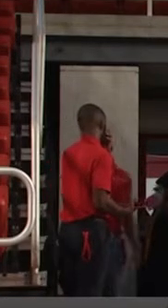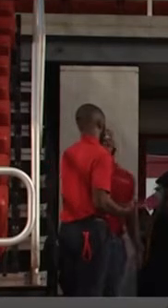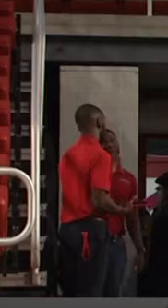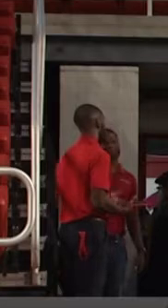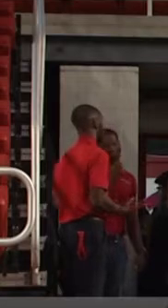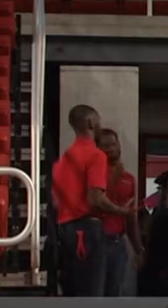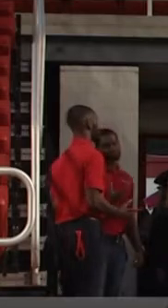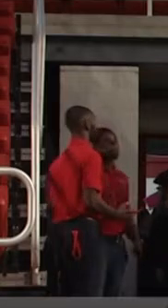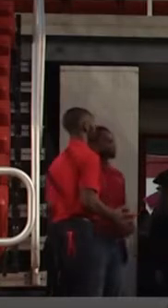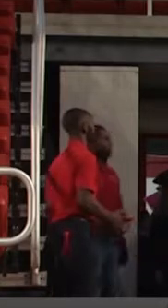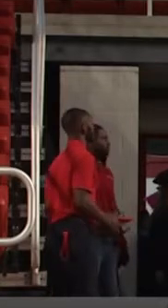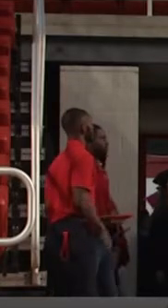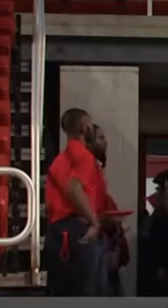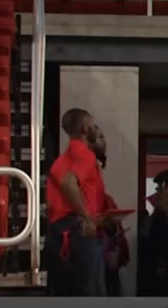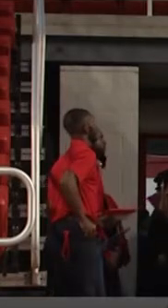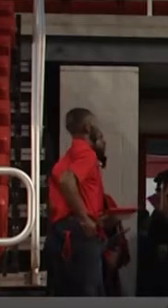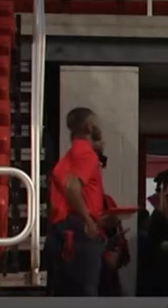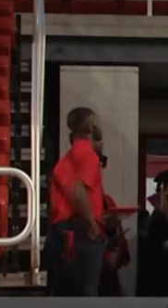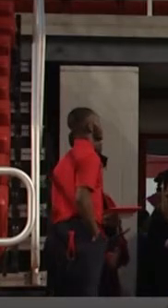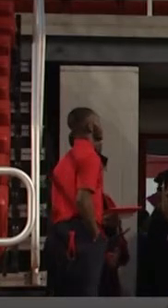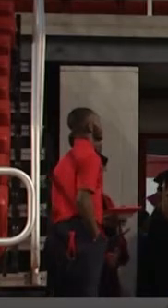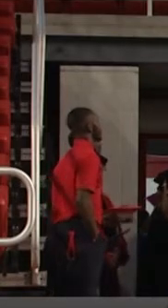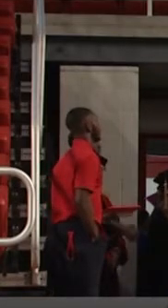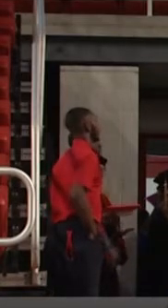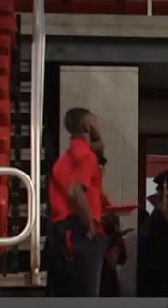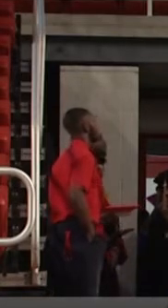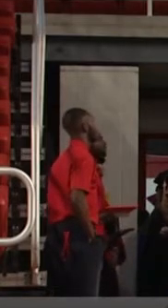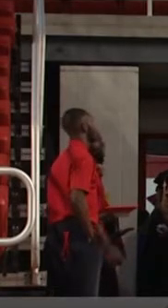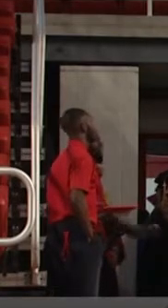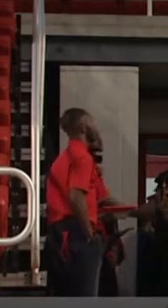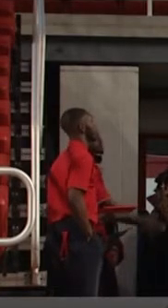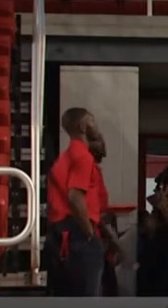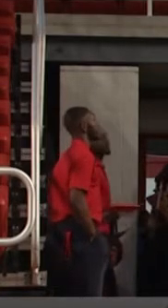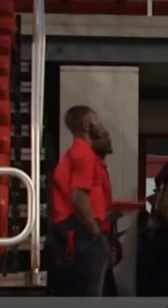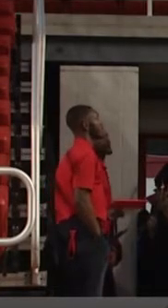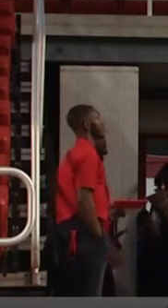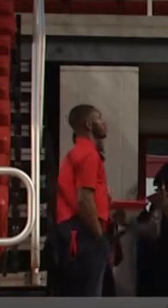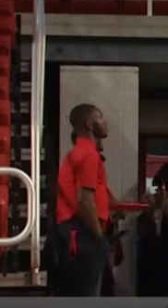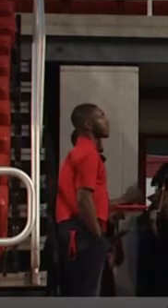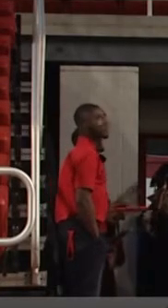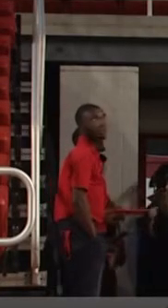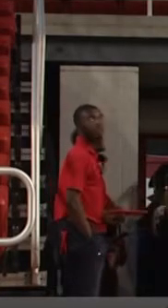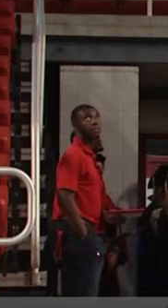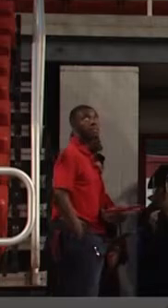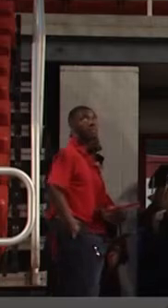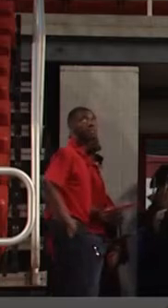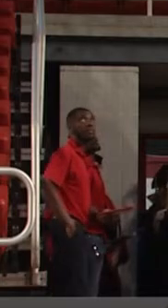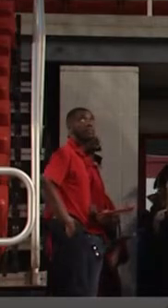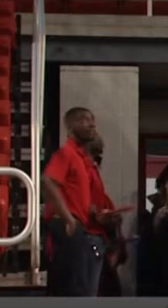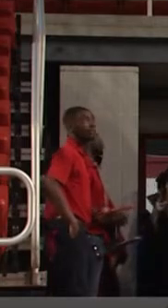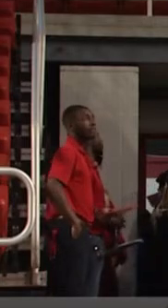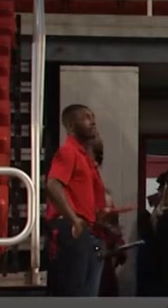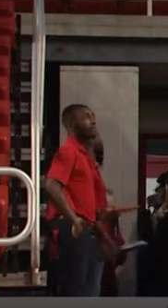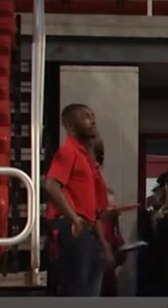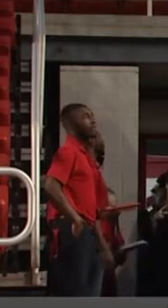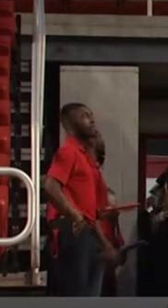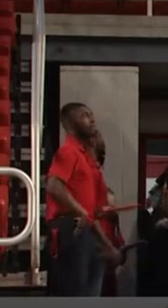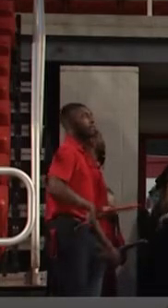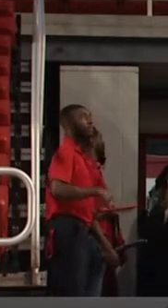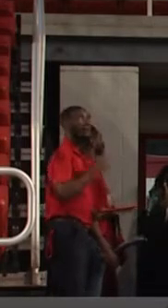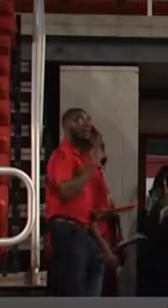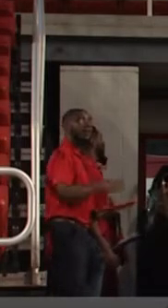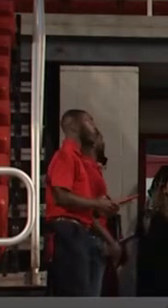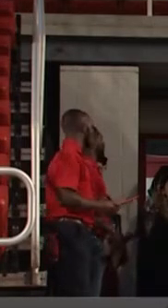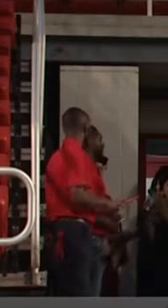qualified instructors. Now home to more than 15,000 students, Lamar University continues to reach new